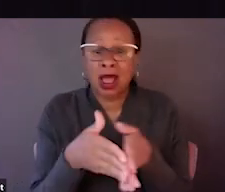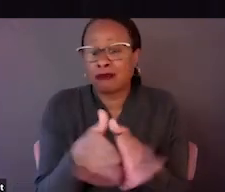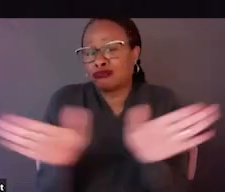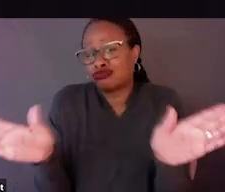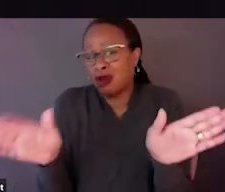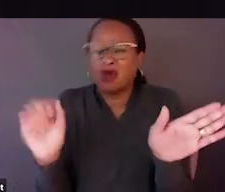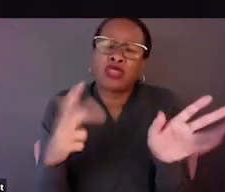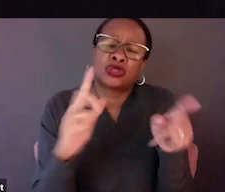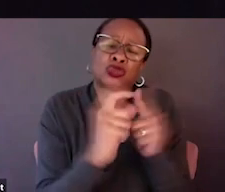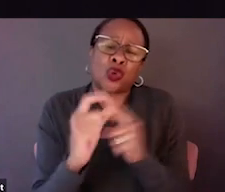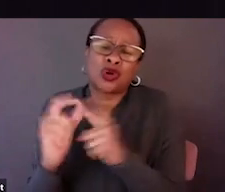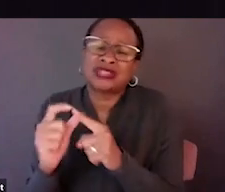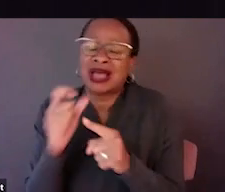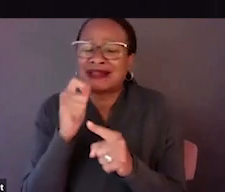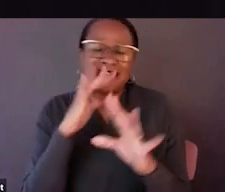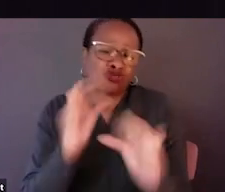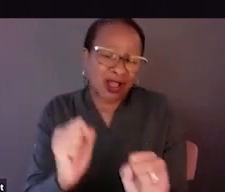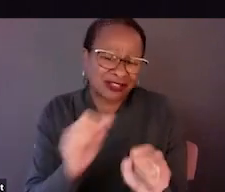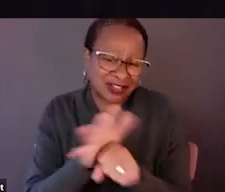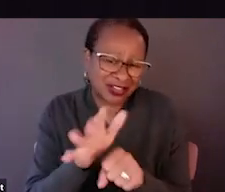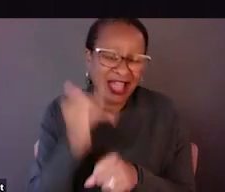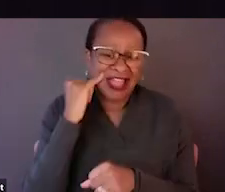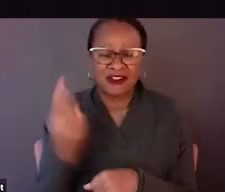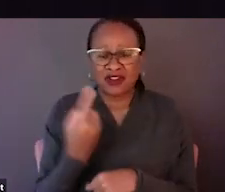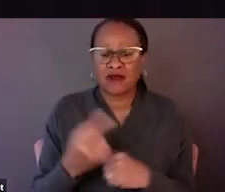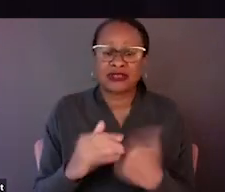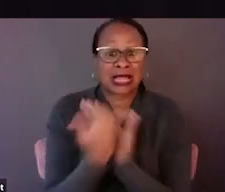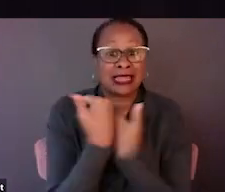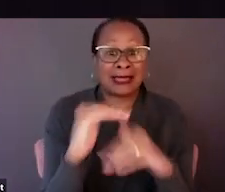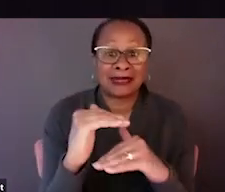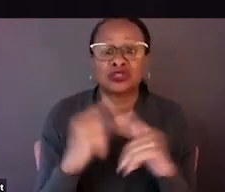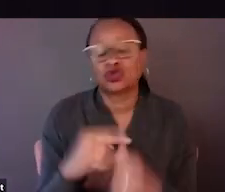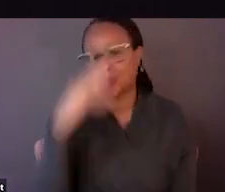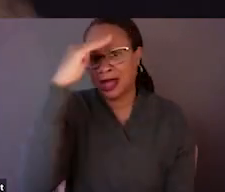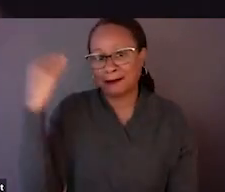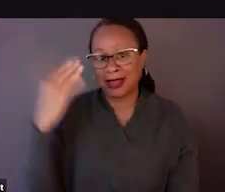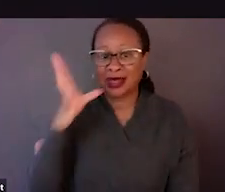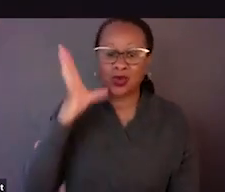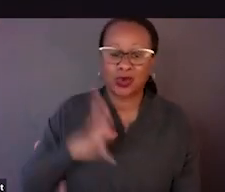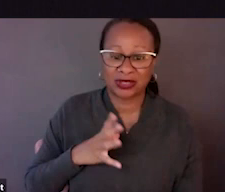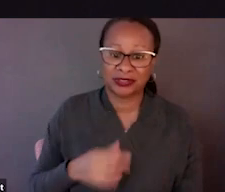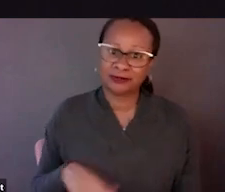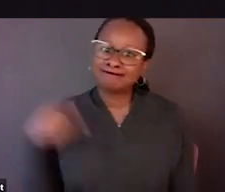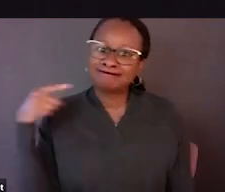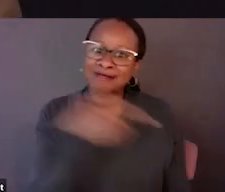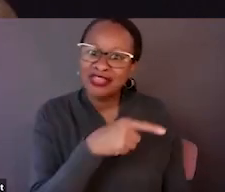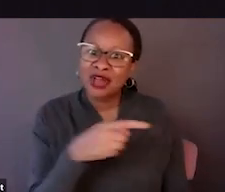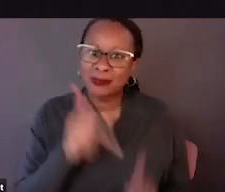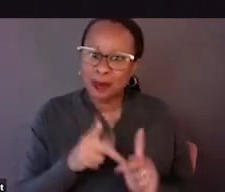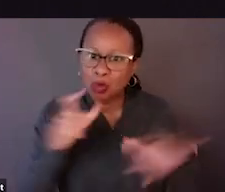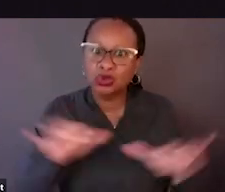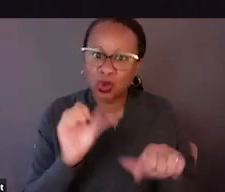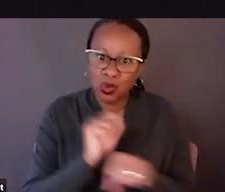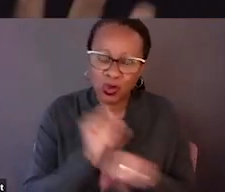those terms, broad enough if I was going to restrict it to black women. I said, they're the ones doing this work, and